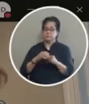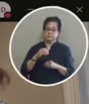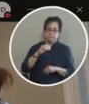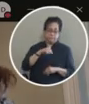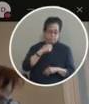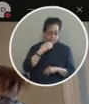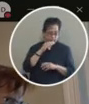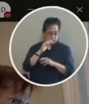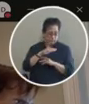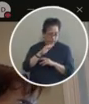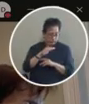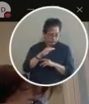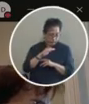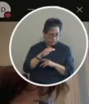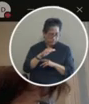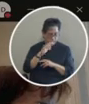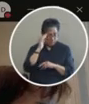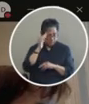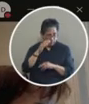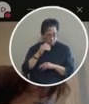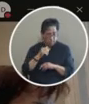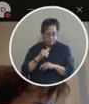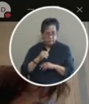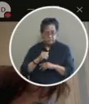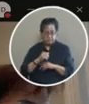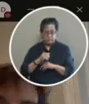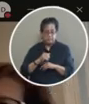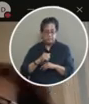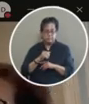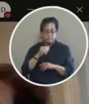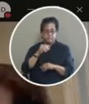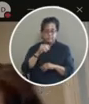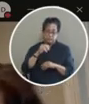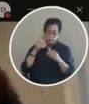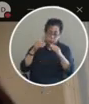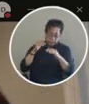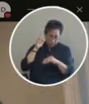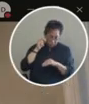Good afternoon. Hello. Yes, sir. Go ahead. We can hear you.